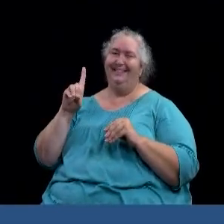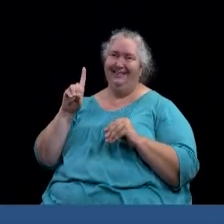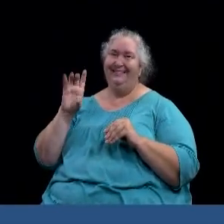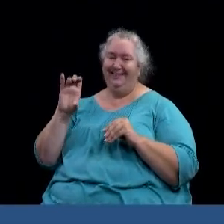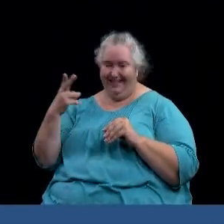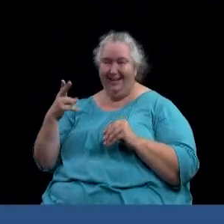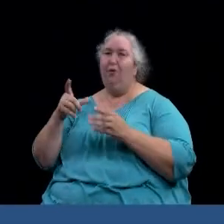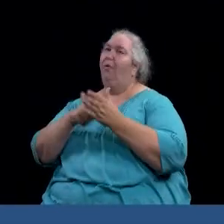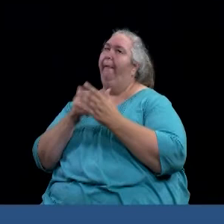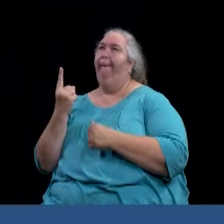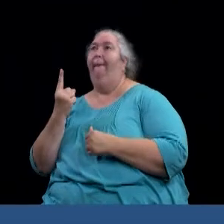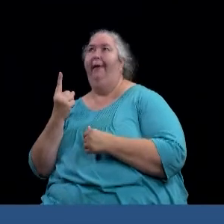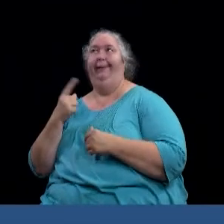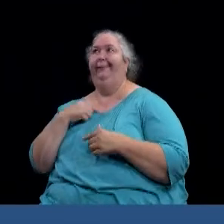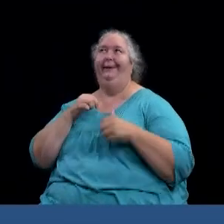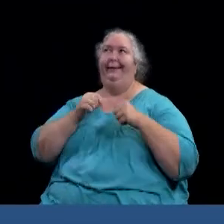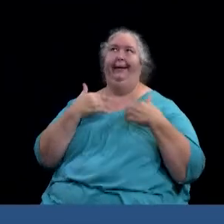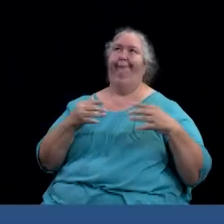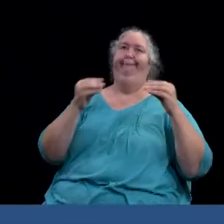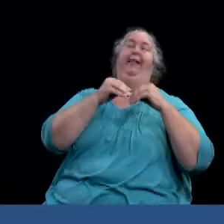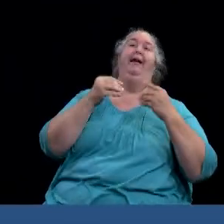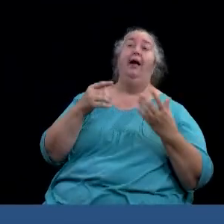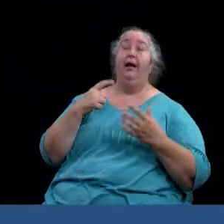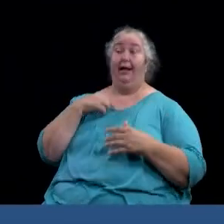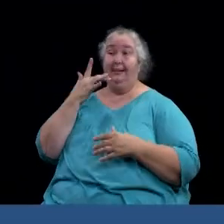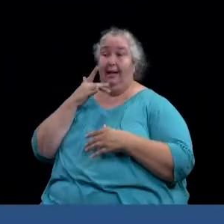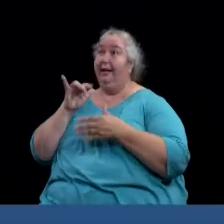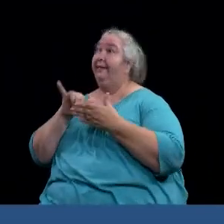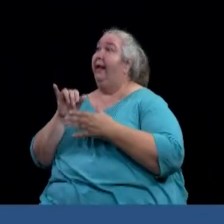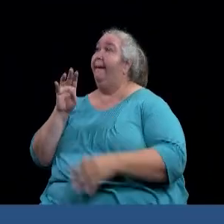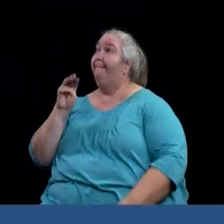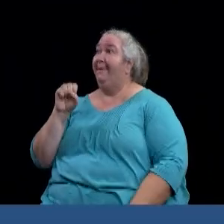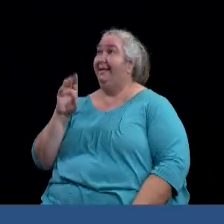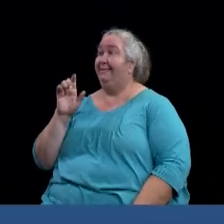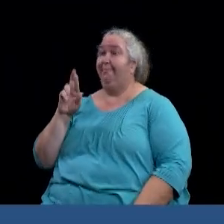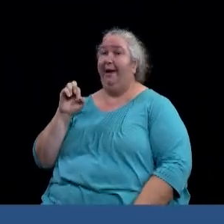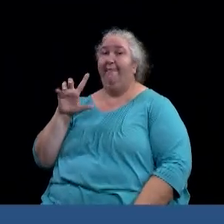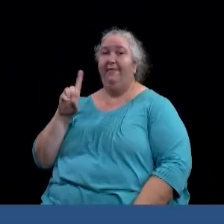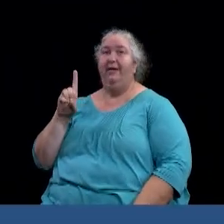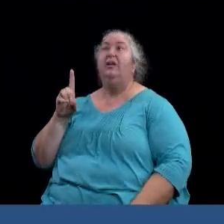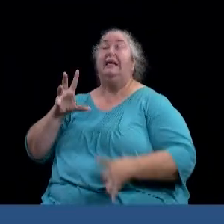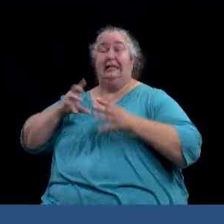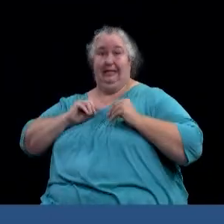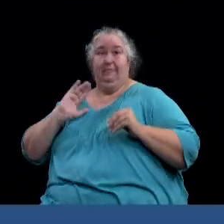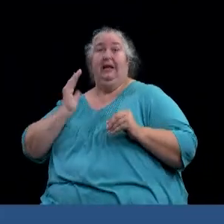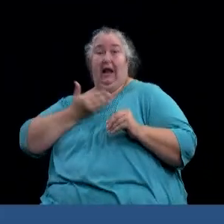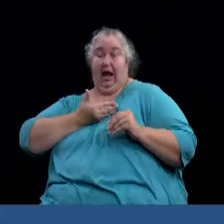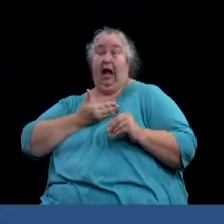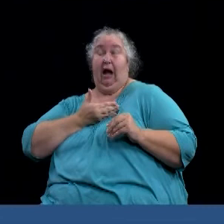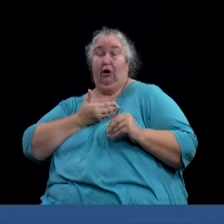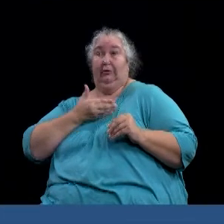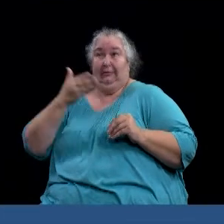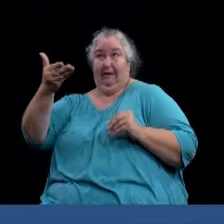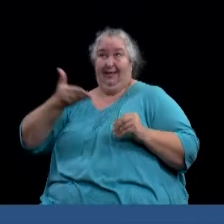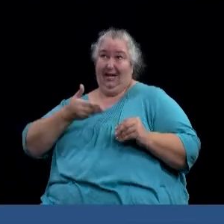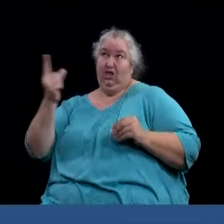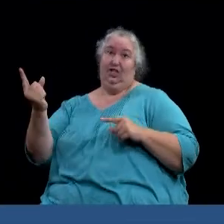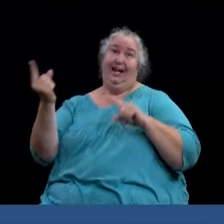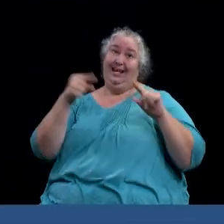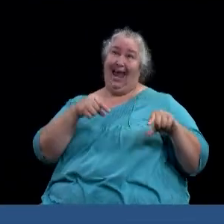Ms. Bearfield accepted our invitation and came to one of our meetings pre-COVID. It's been